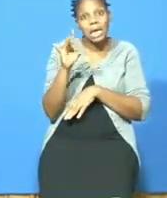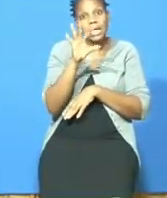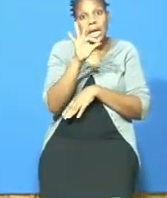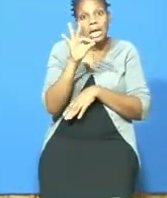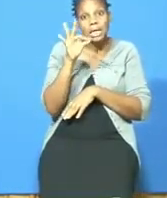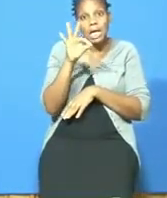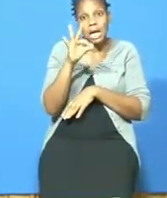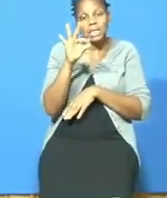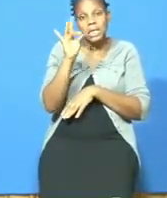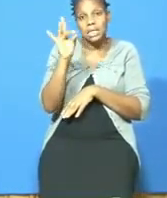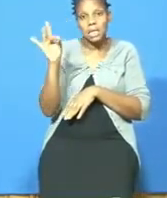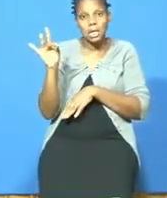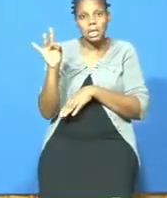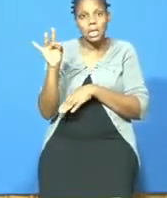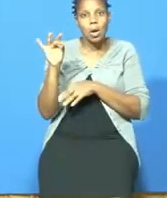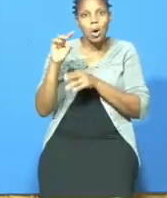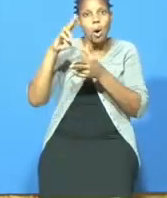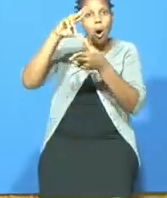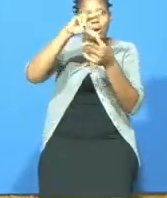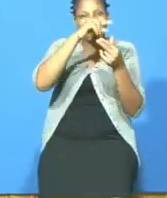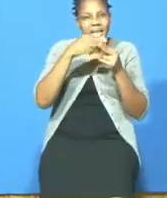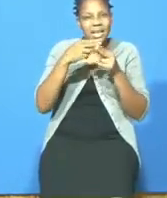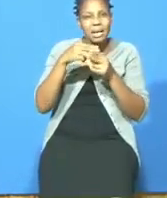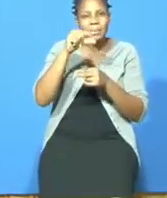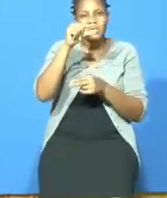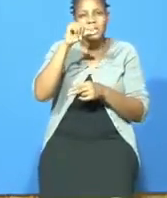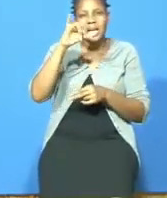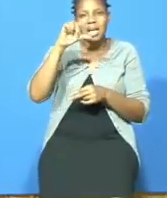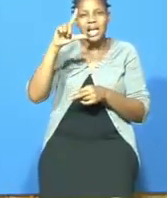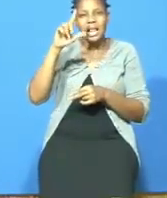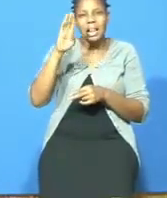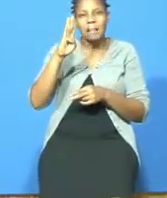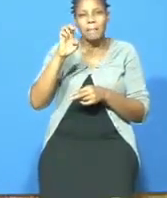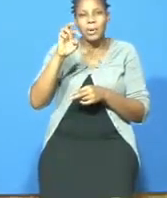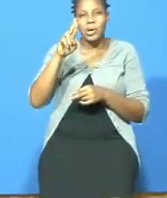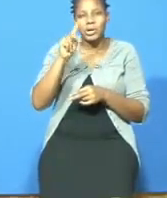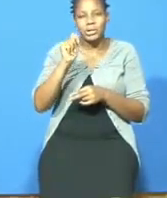Hurricane Gilbert, was it September 12?